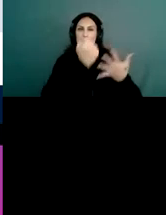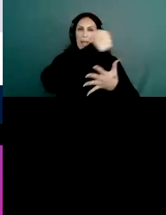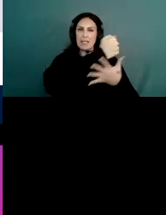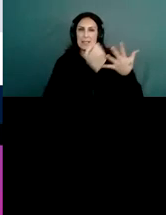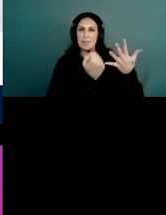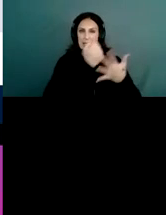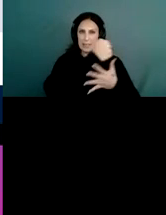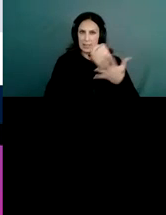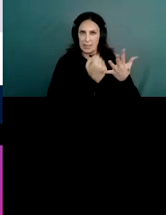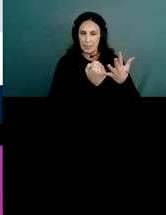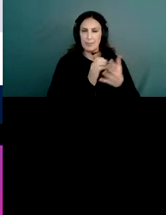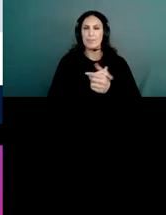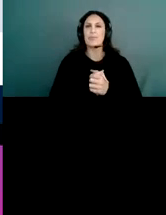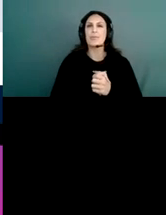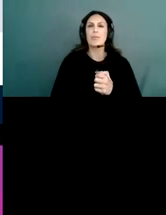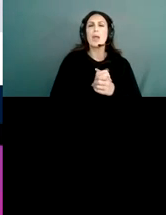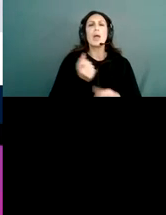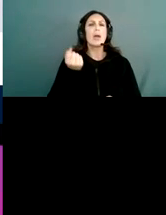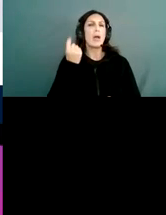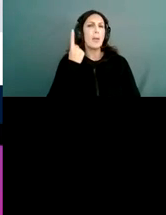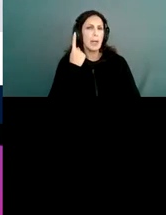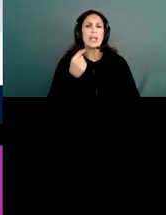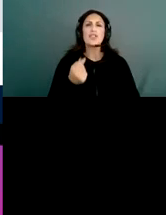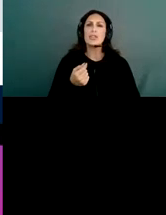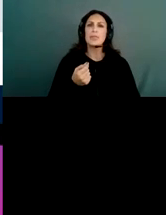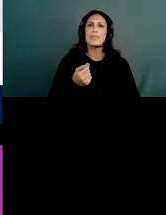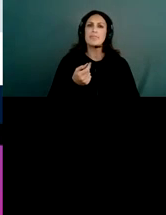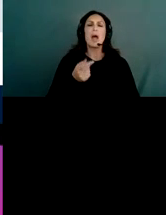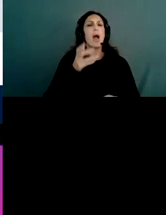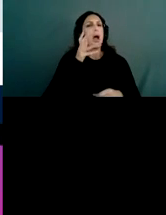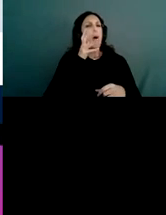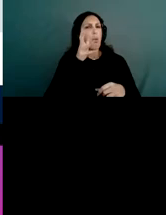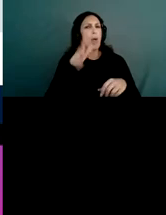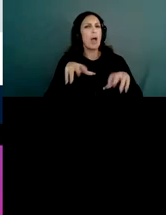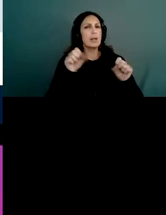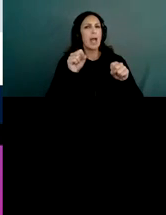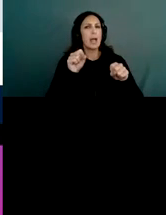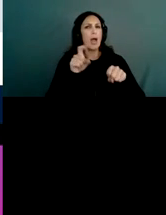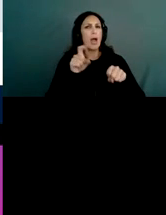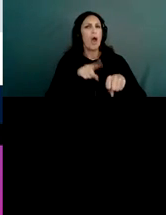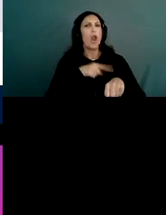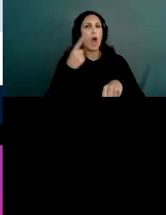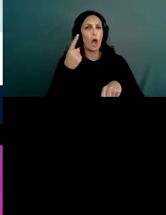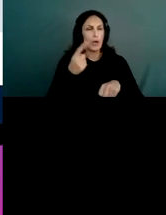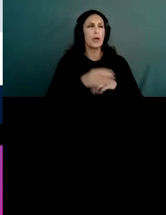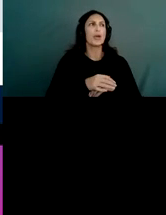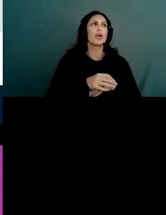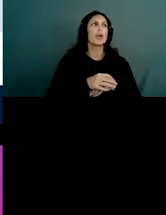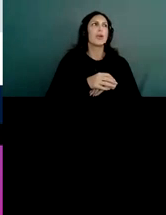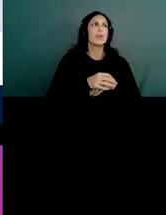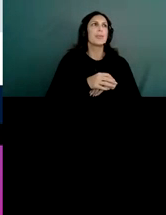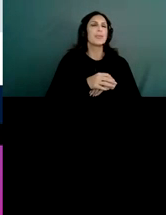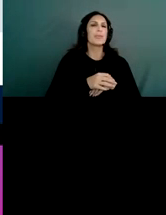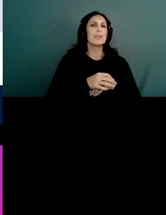The comprehension auto placement is highly adaptive and will take longer for students that do well and progress to more difficult